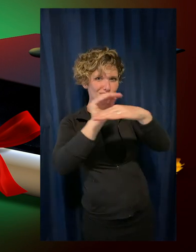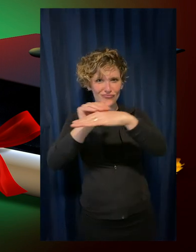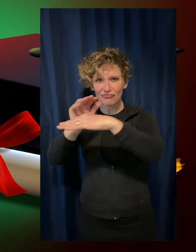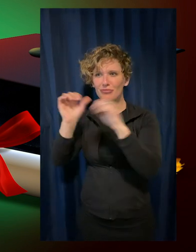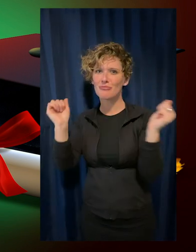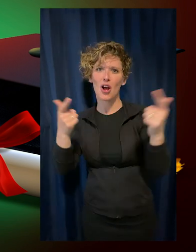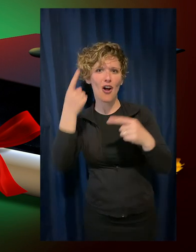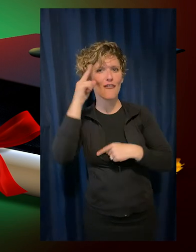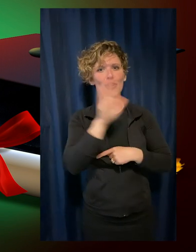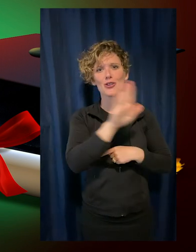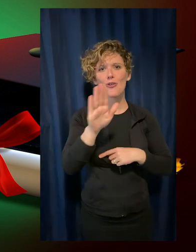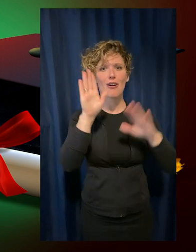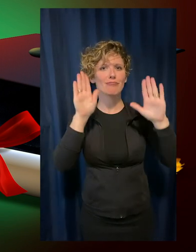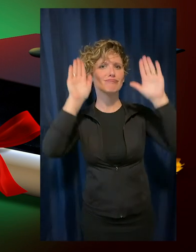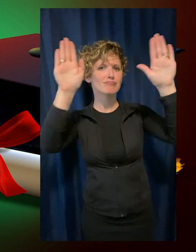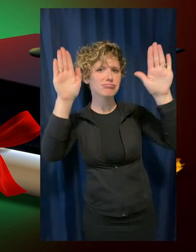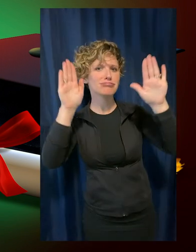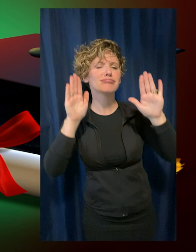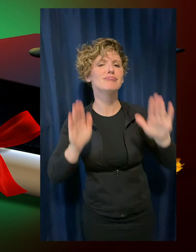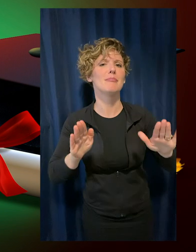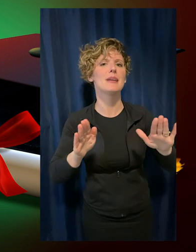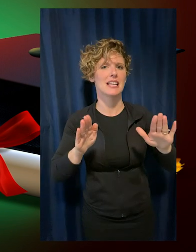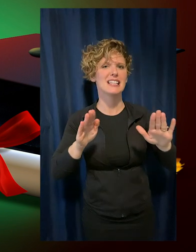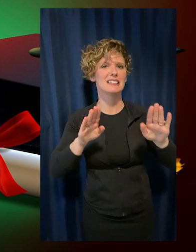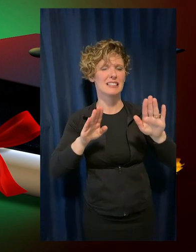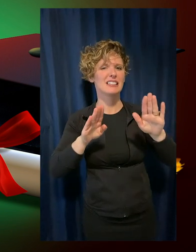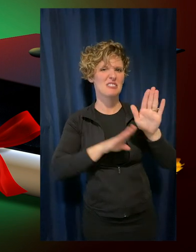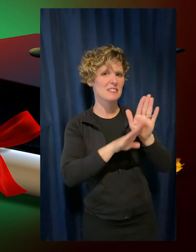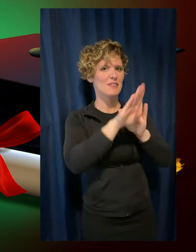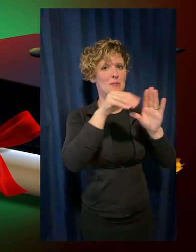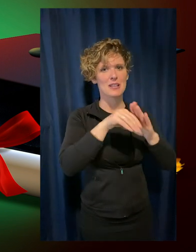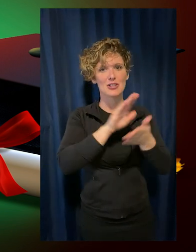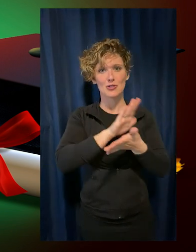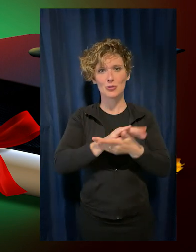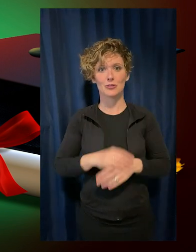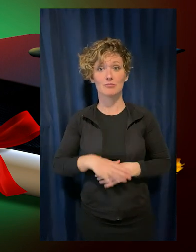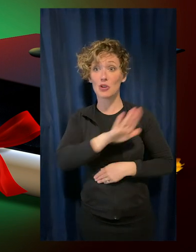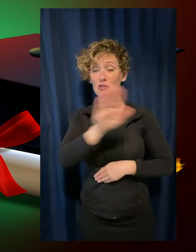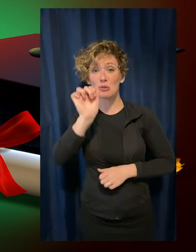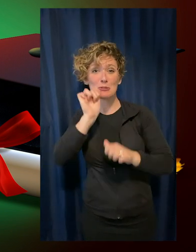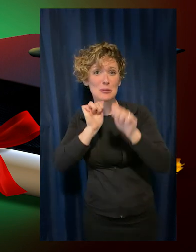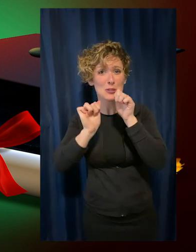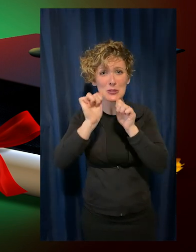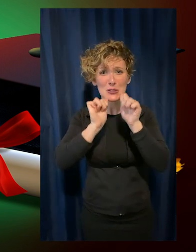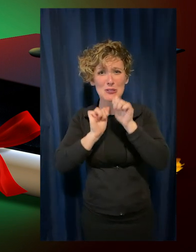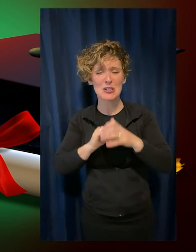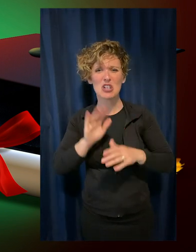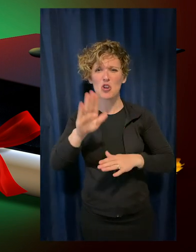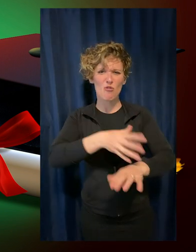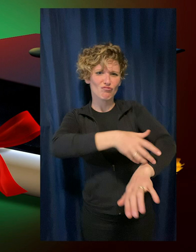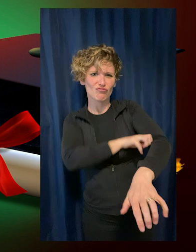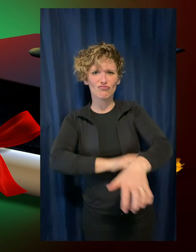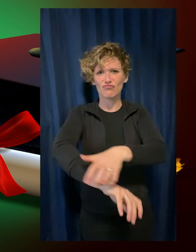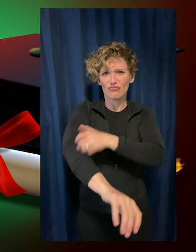amazing academic accomplishments, your resilience, and your grit. Each of you is a champion, ready to advance